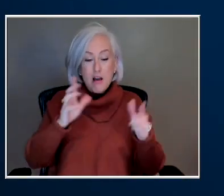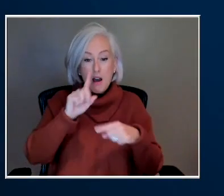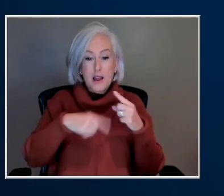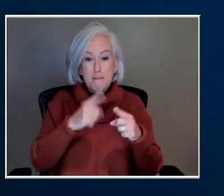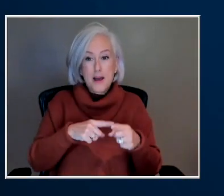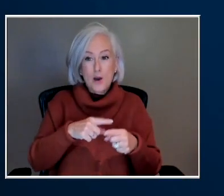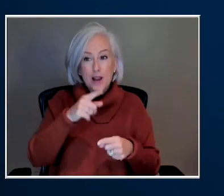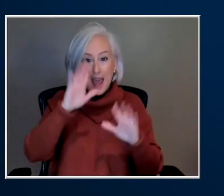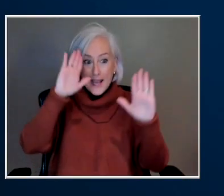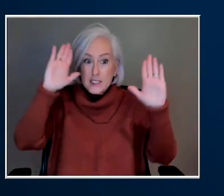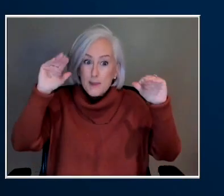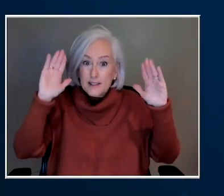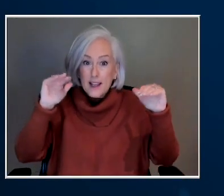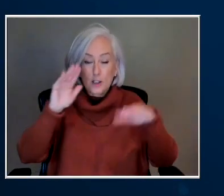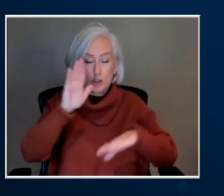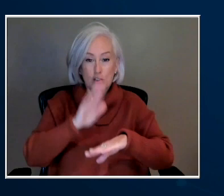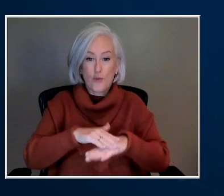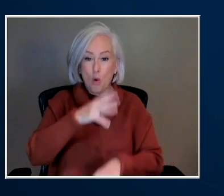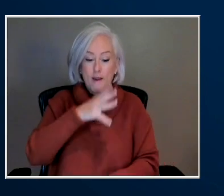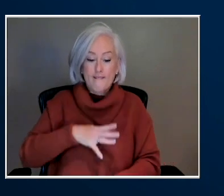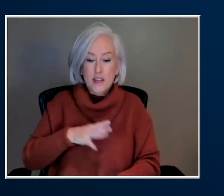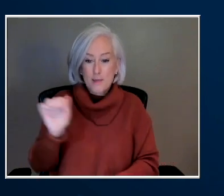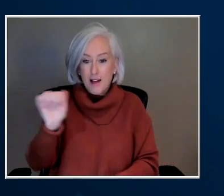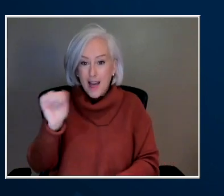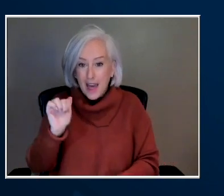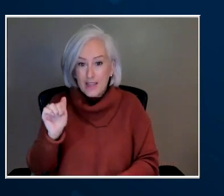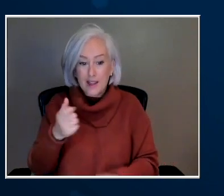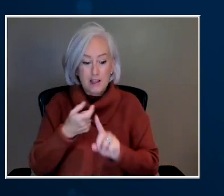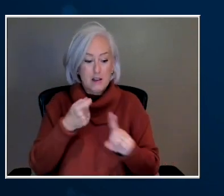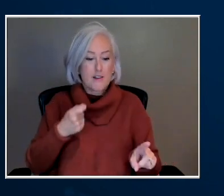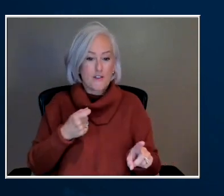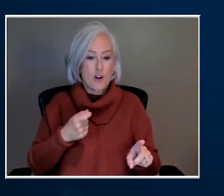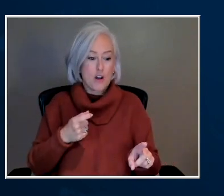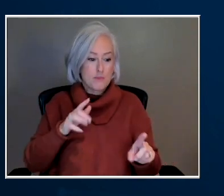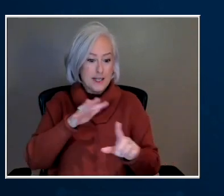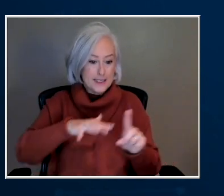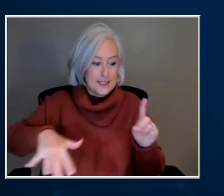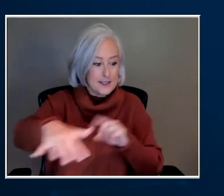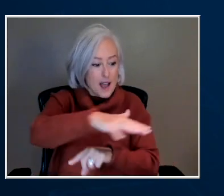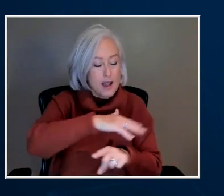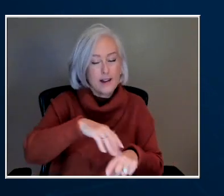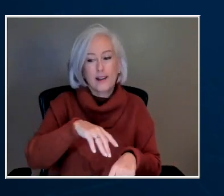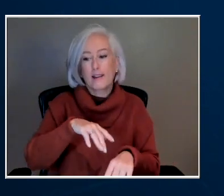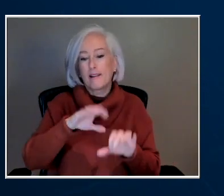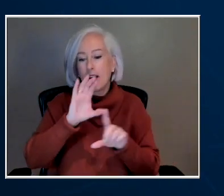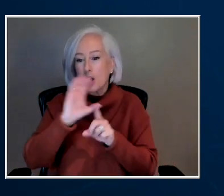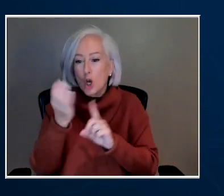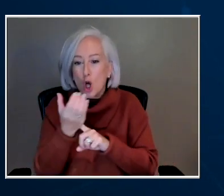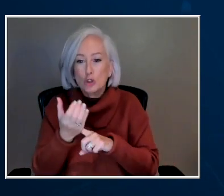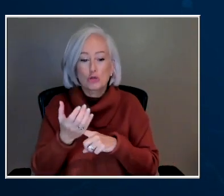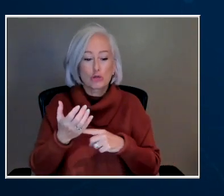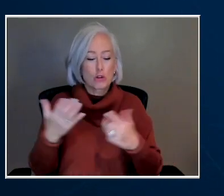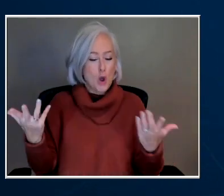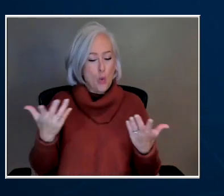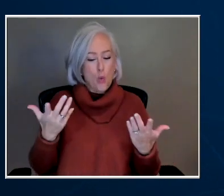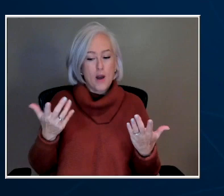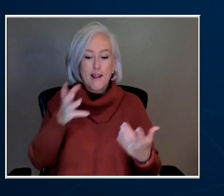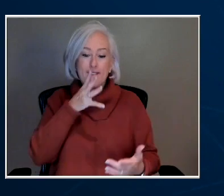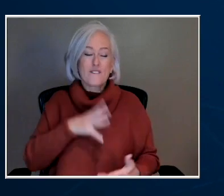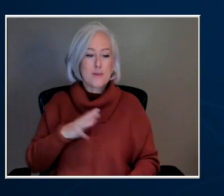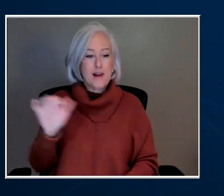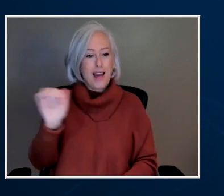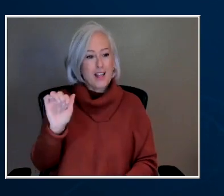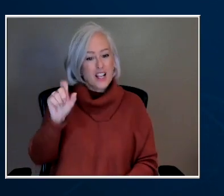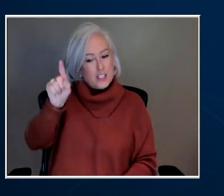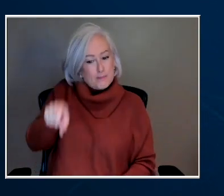be expectations from society and culture and what a female athlete is supposed to look like or is supposed to be, and sometimes limits our potential.